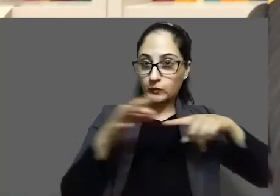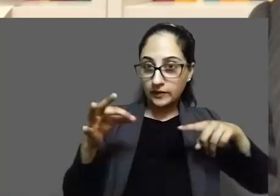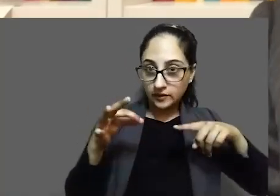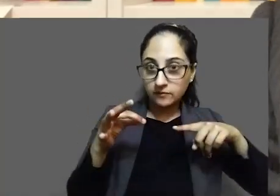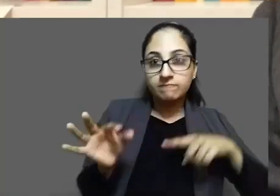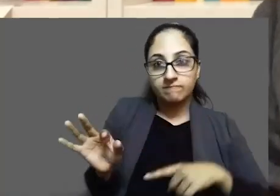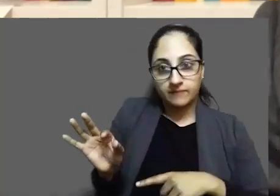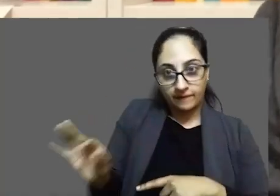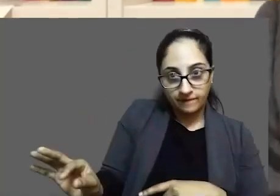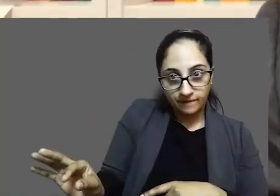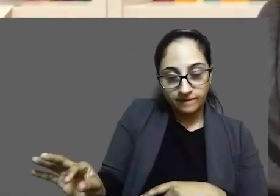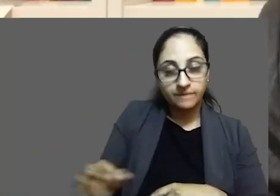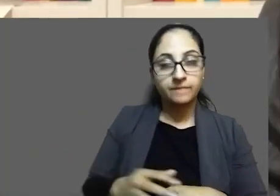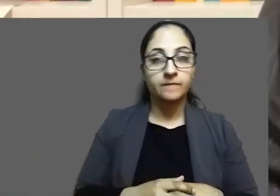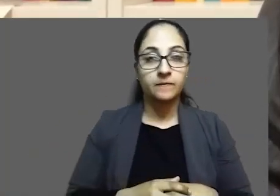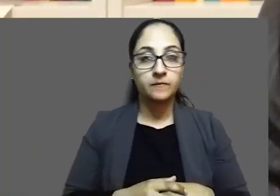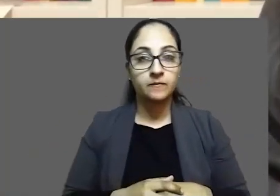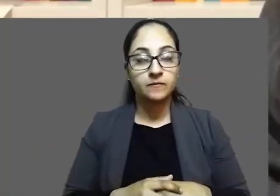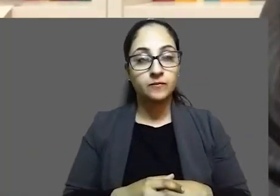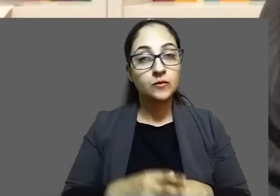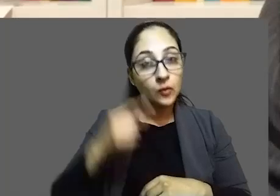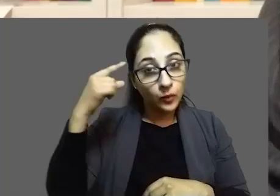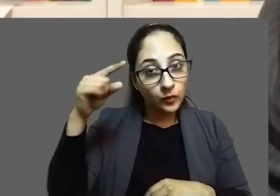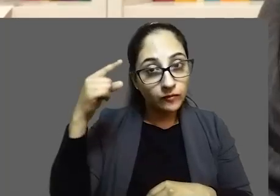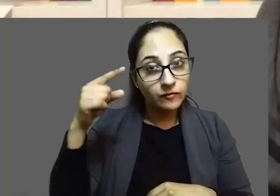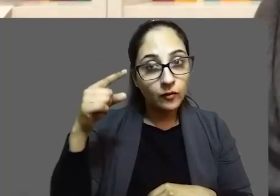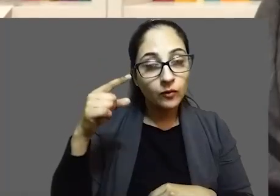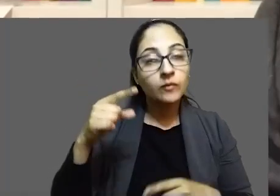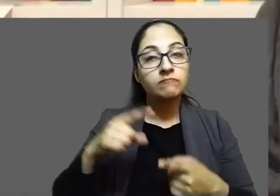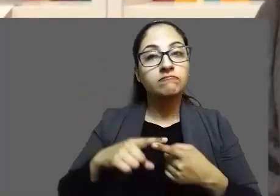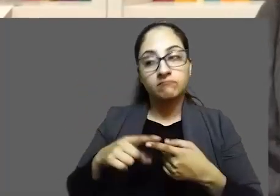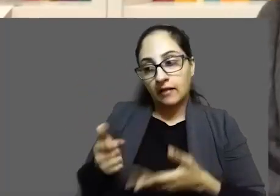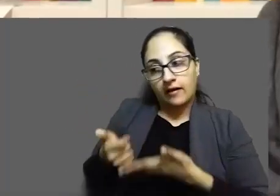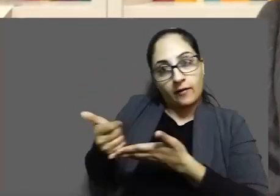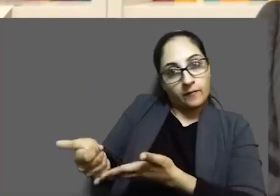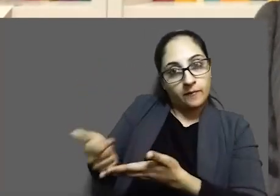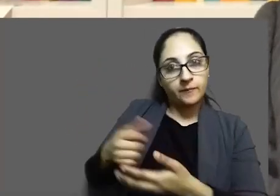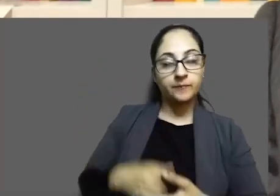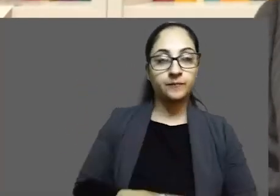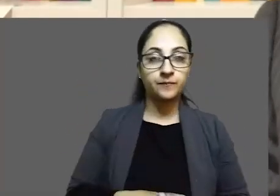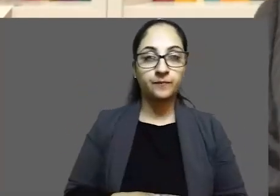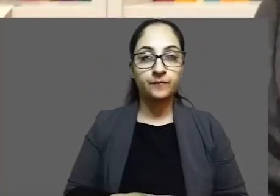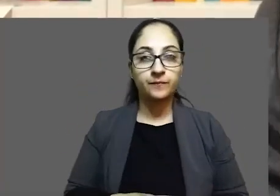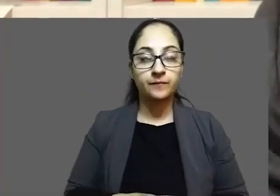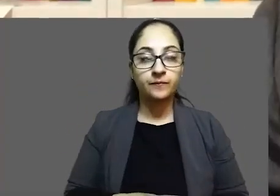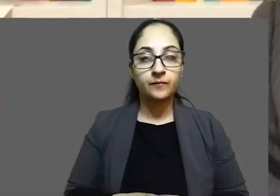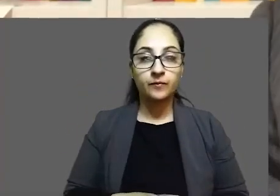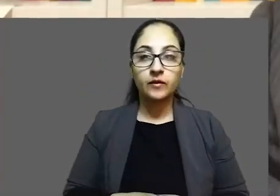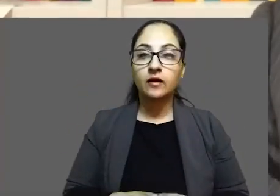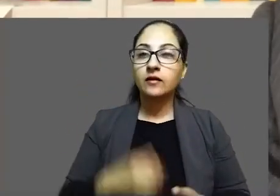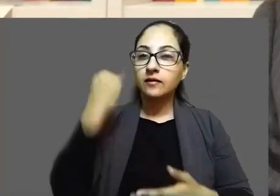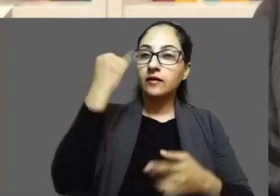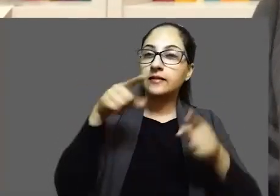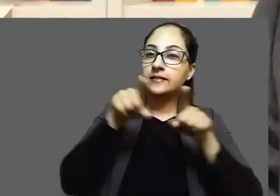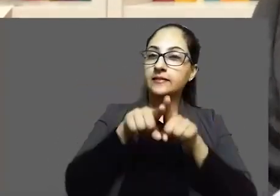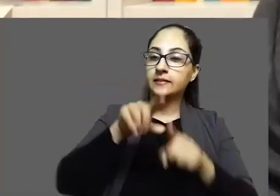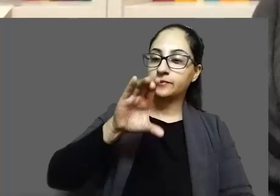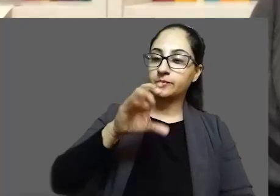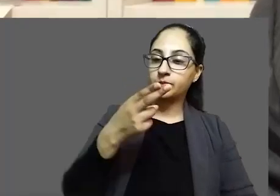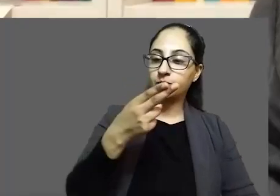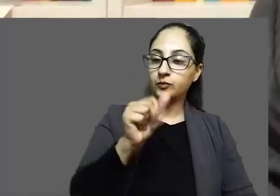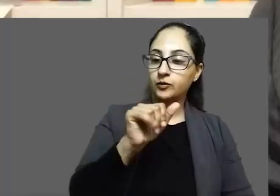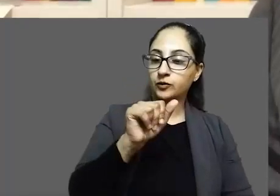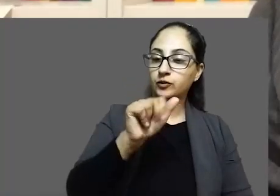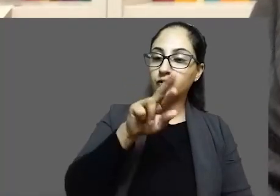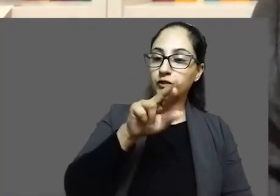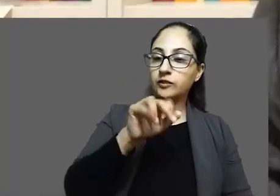philanthropy, charity is not what we do. We think about restructuring society, right? And the Imam Ali embodies that. And so we have to think